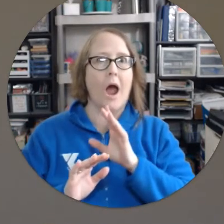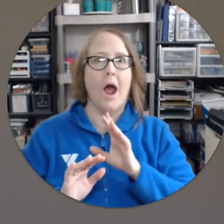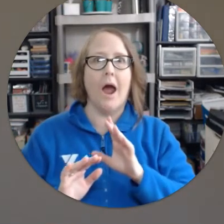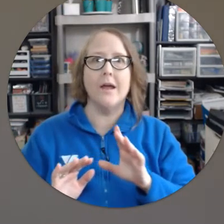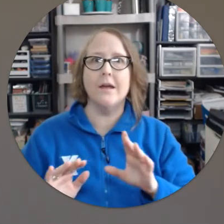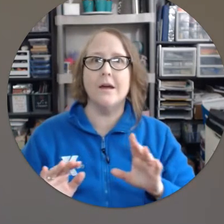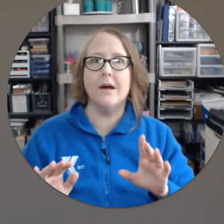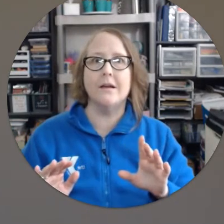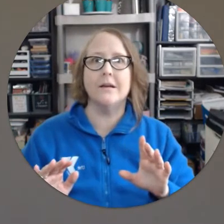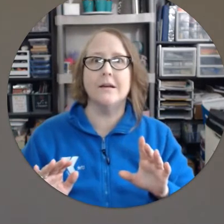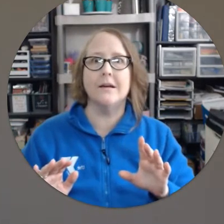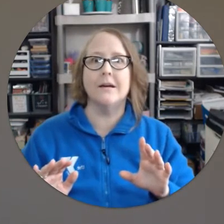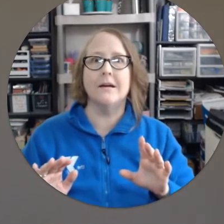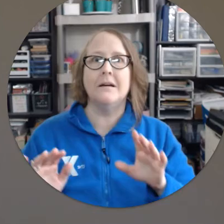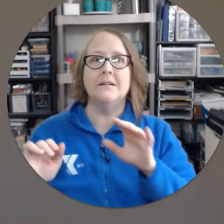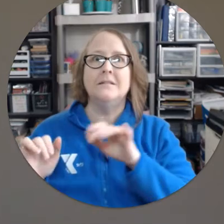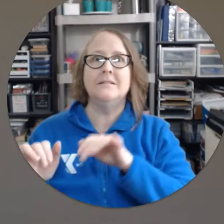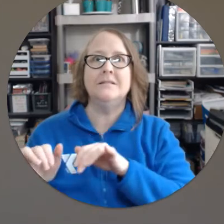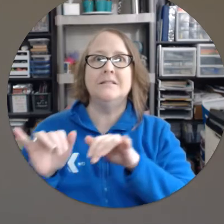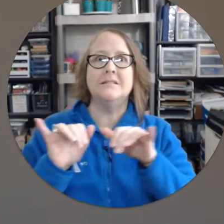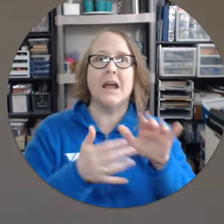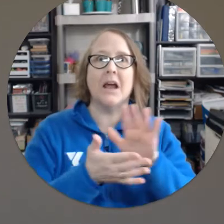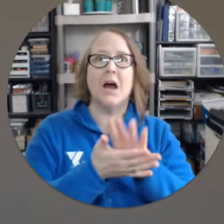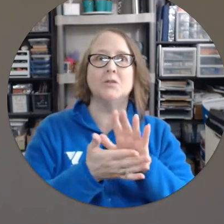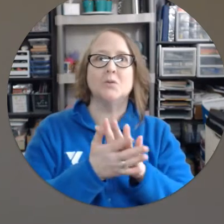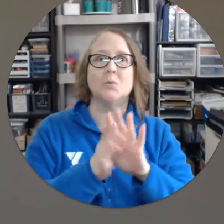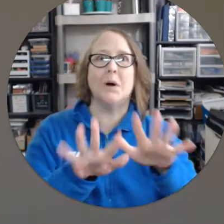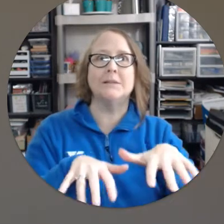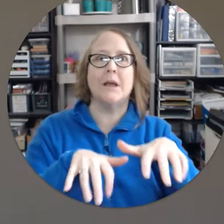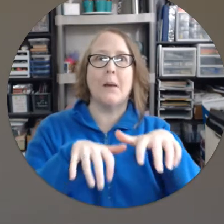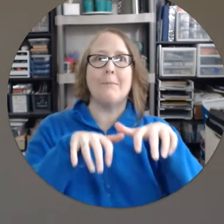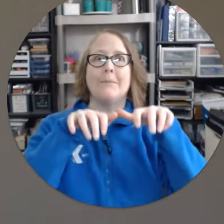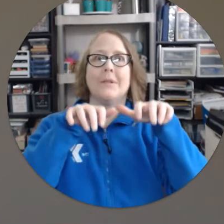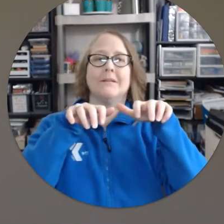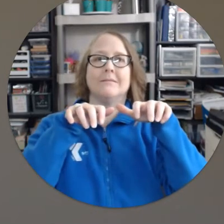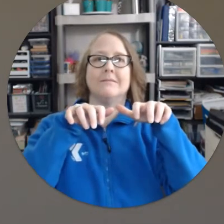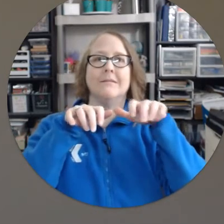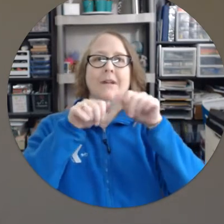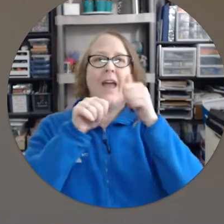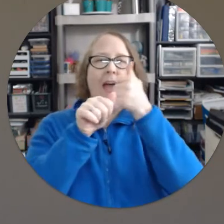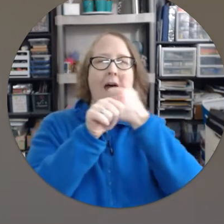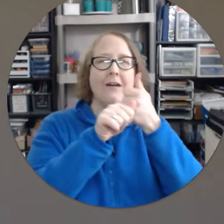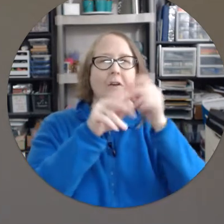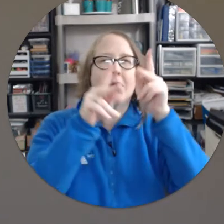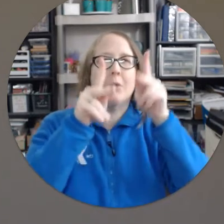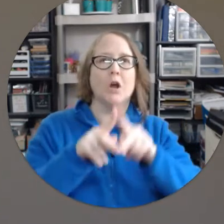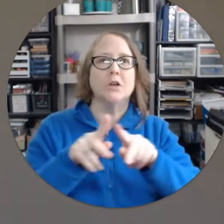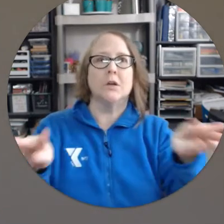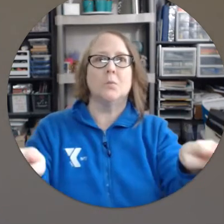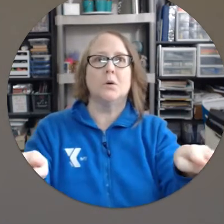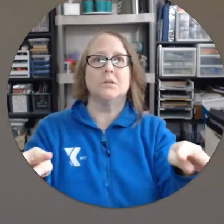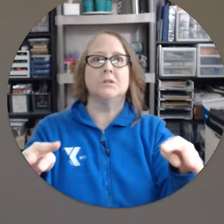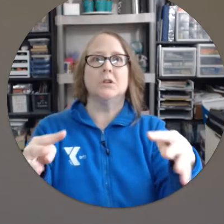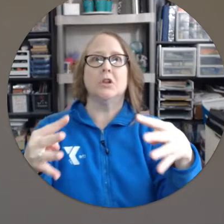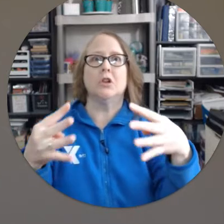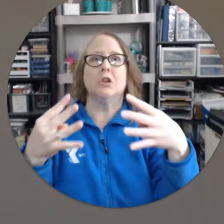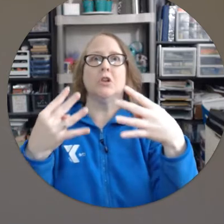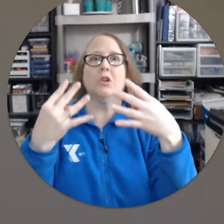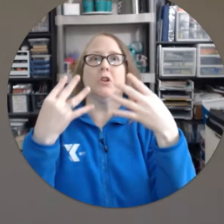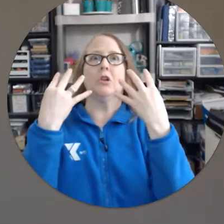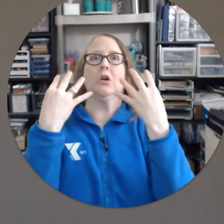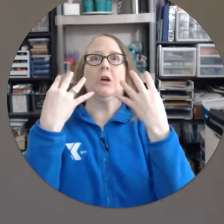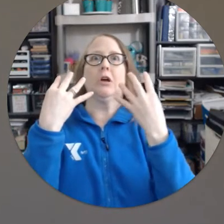as school assembly. Every single person there was looking right at Leora and